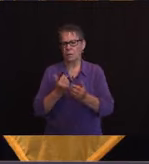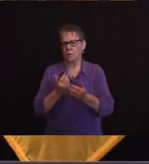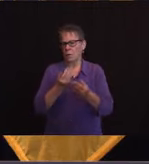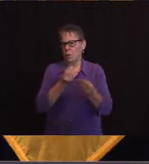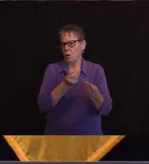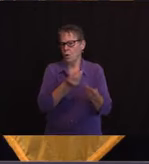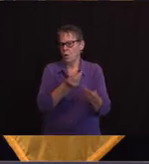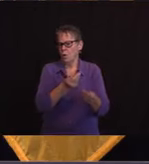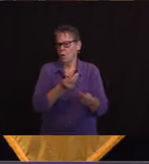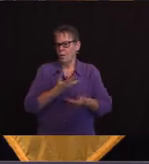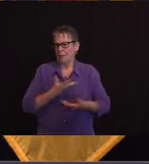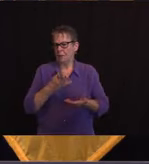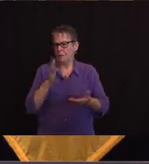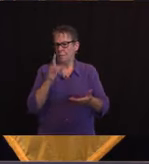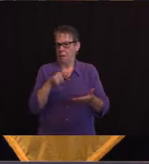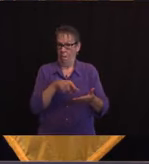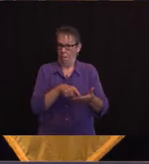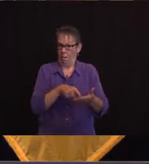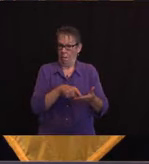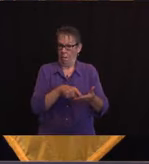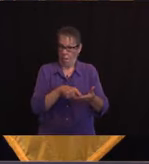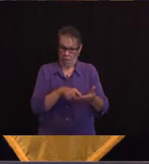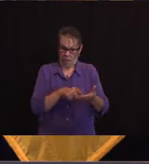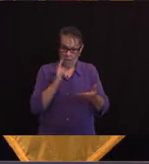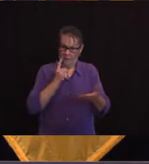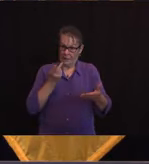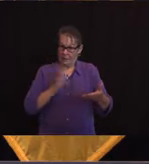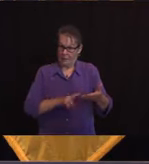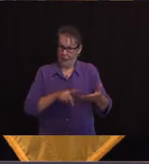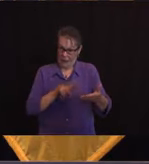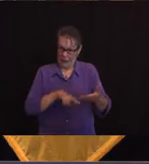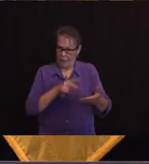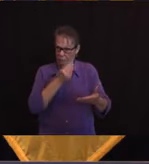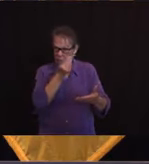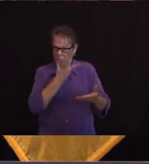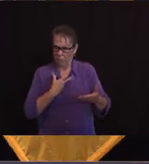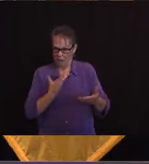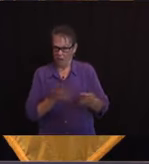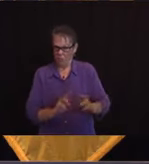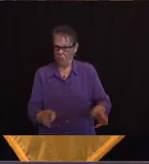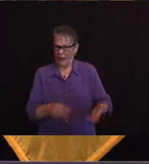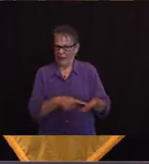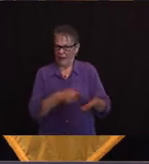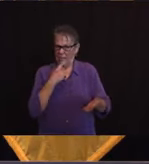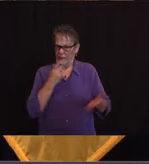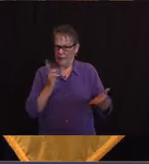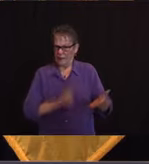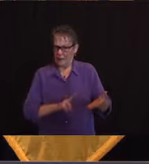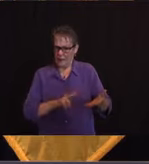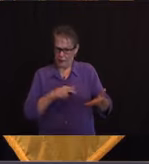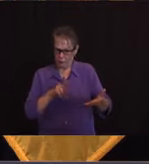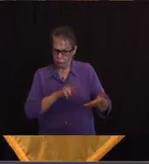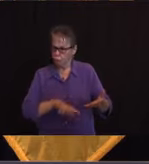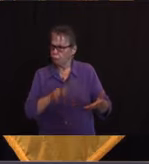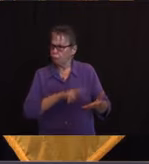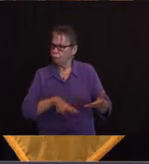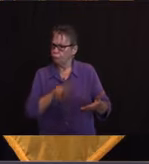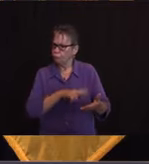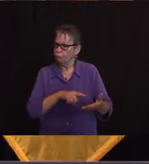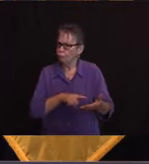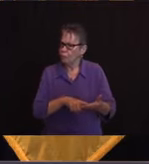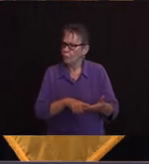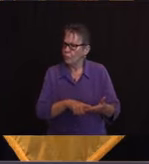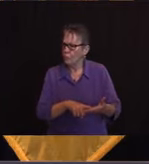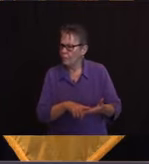I'm not making light of the so-called first mover advantage or the economic opportunity